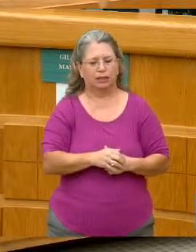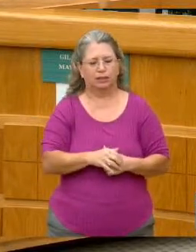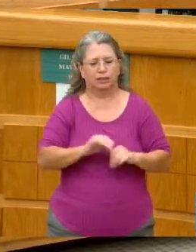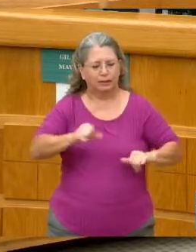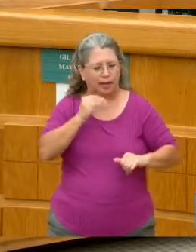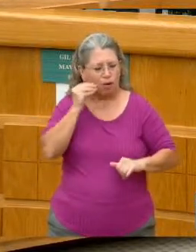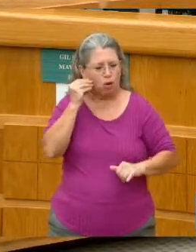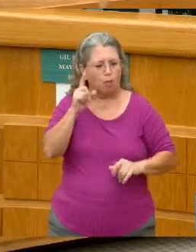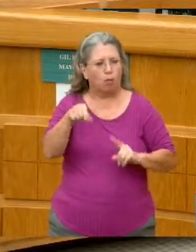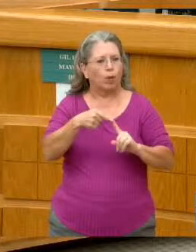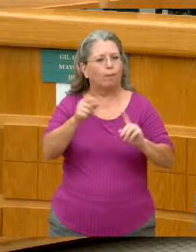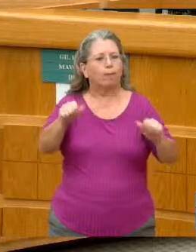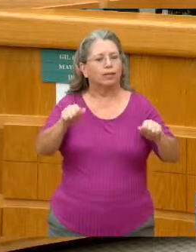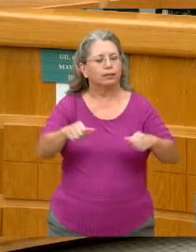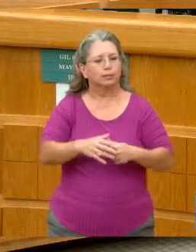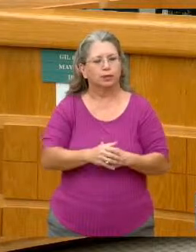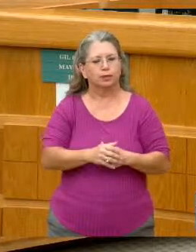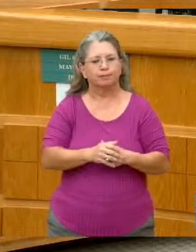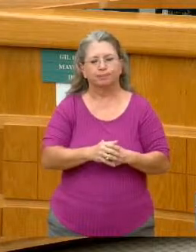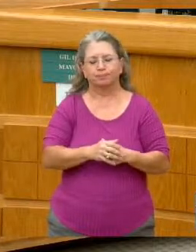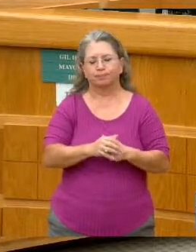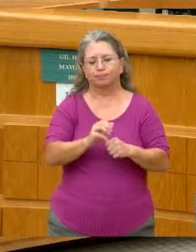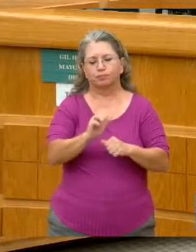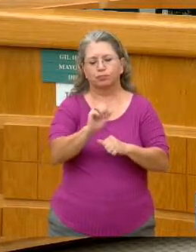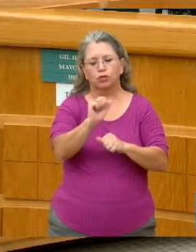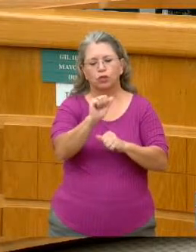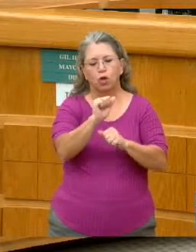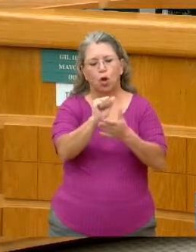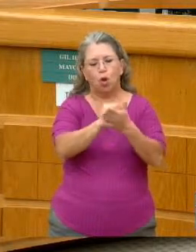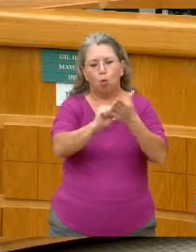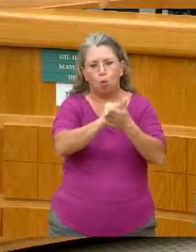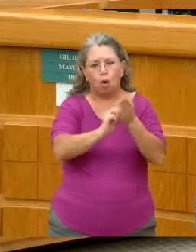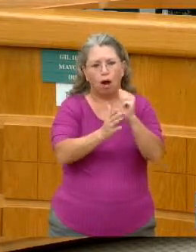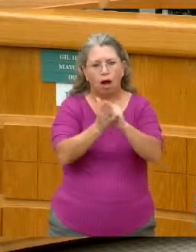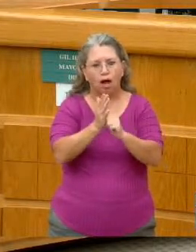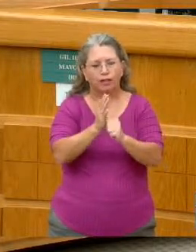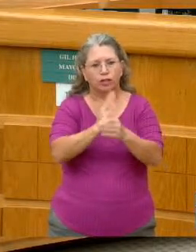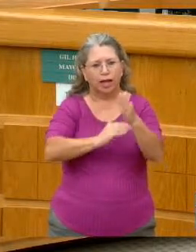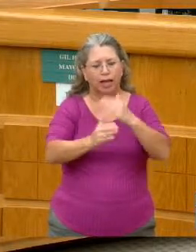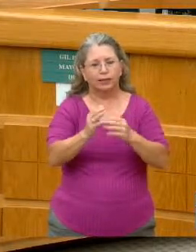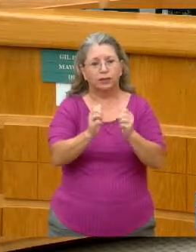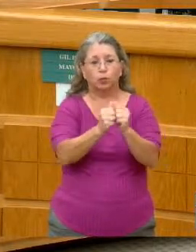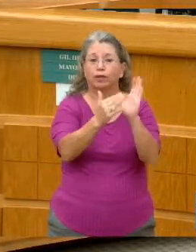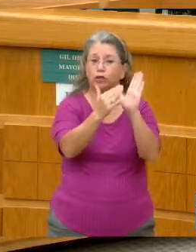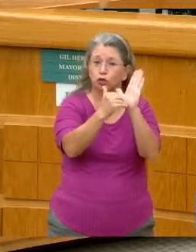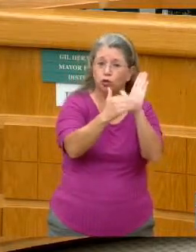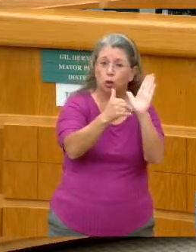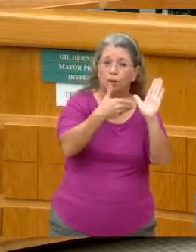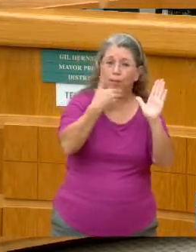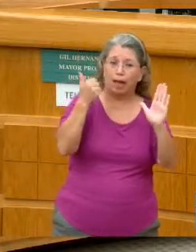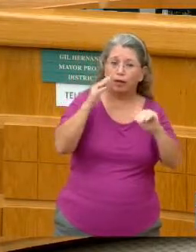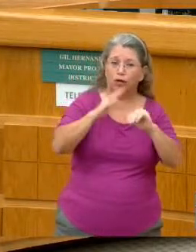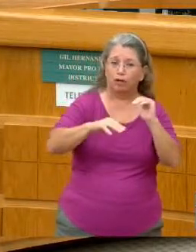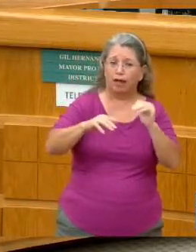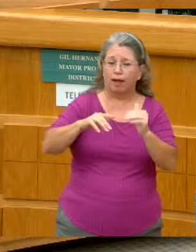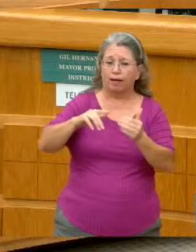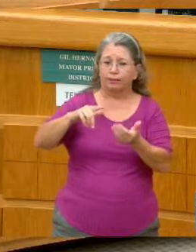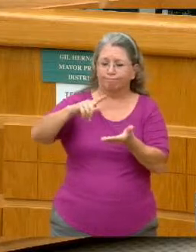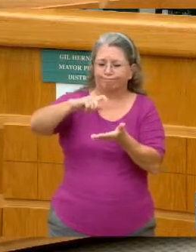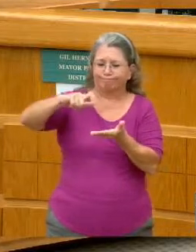Soap is better than hand sanitizer. For those of you that don't know it, soap will really destroy the virus. You scrub your hands